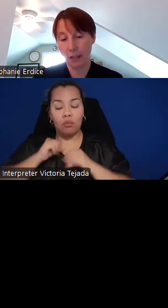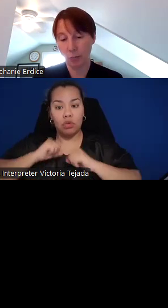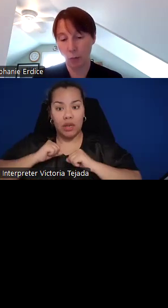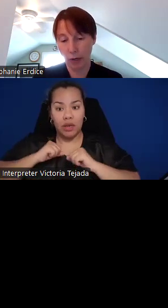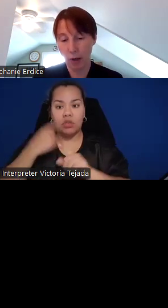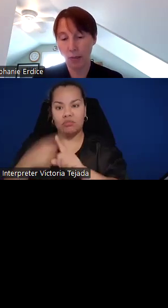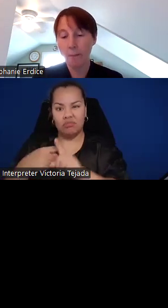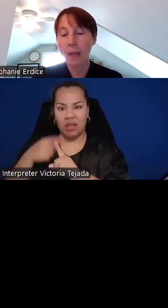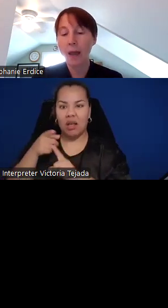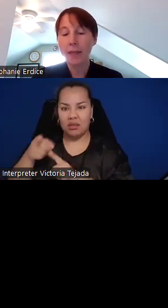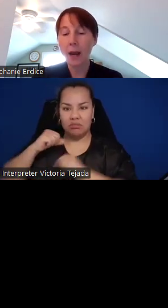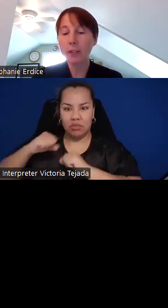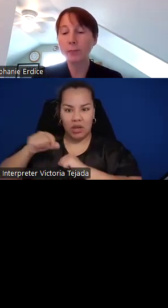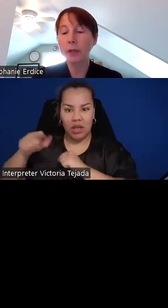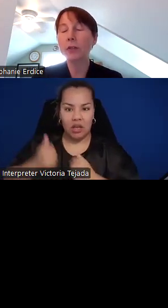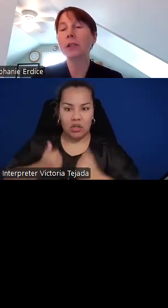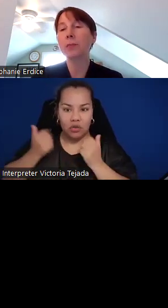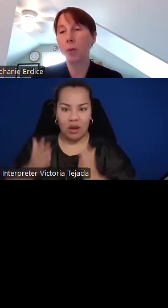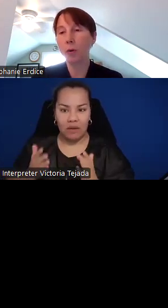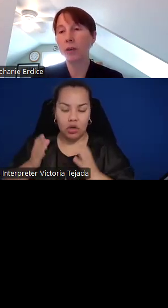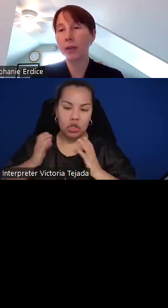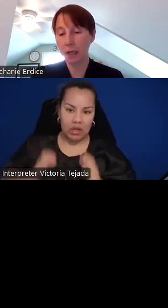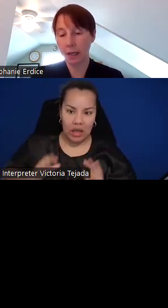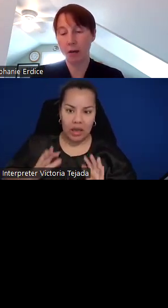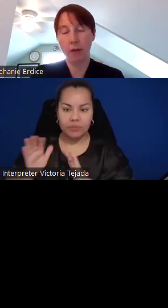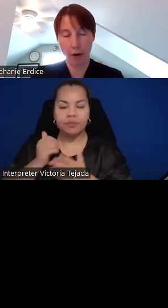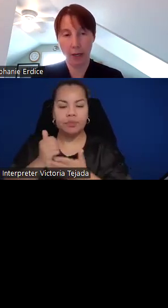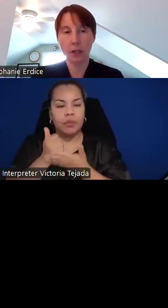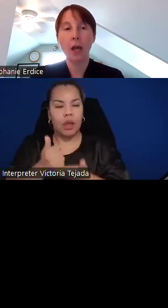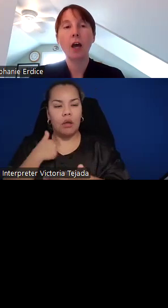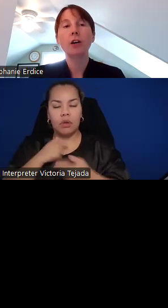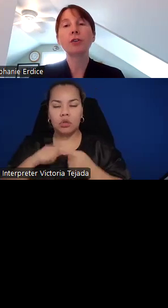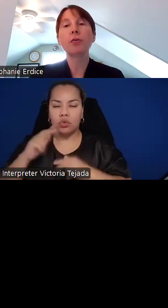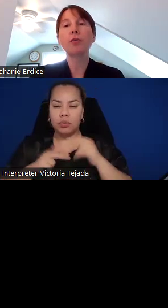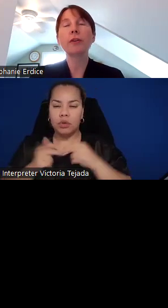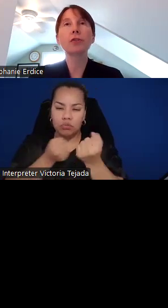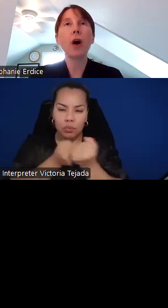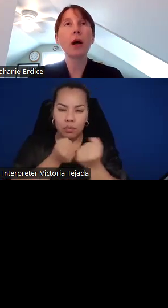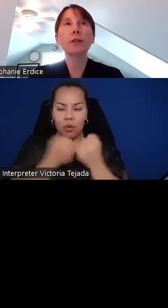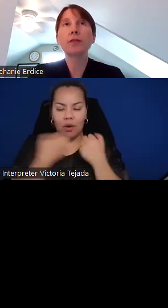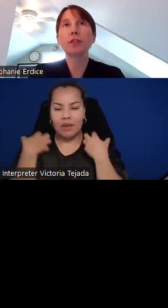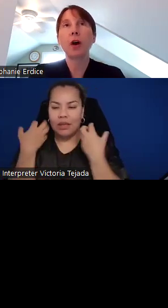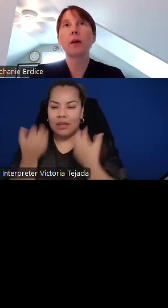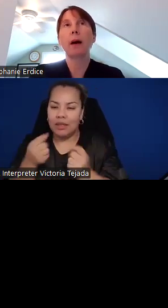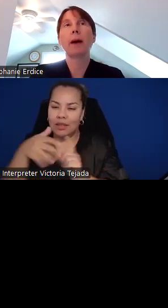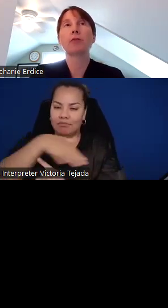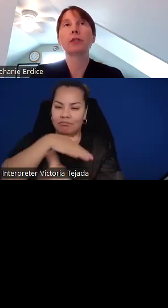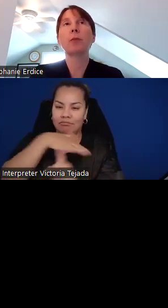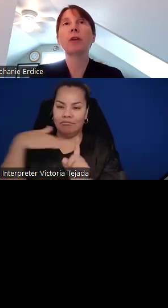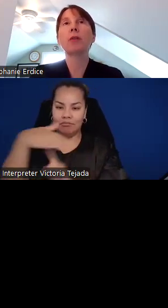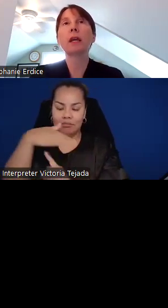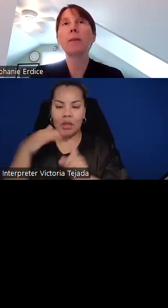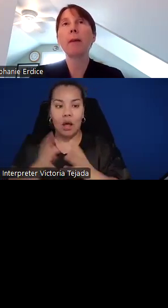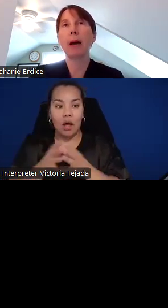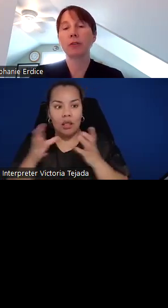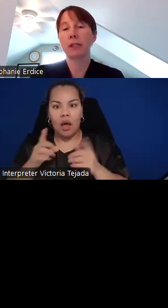survivors or clients we're working with. They help us build a supportive, healing environment. So there's lots of different talk about boundaries,